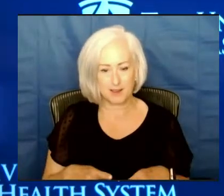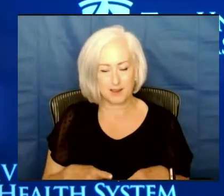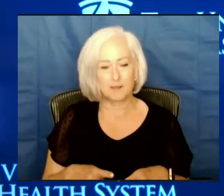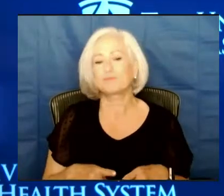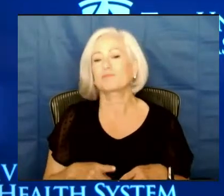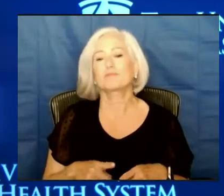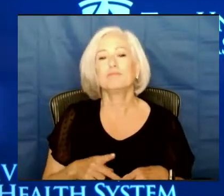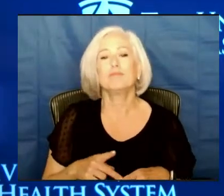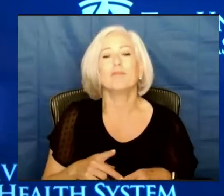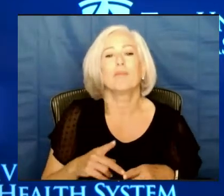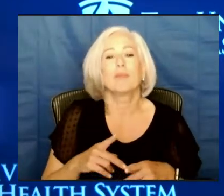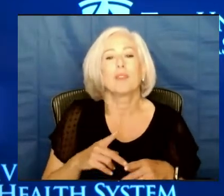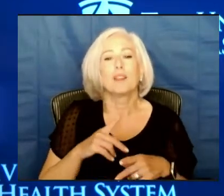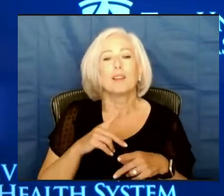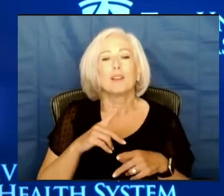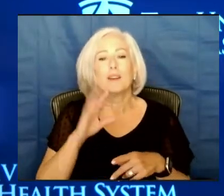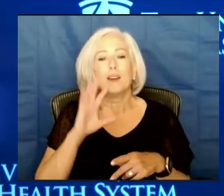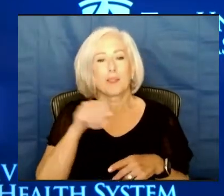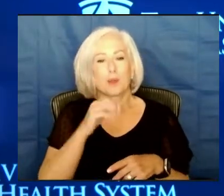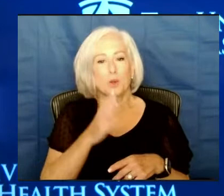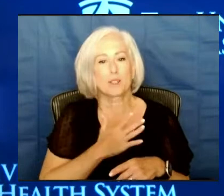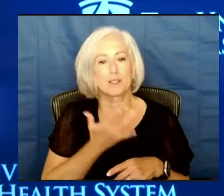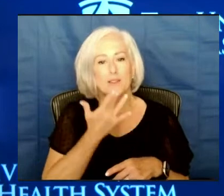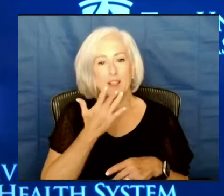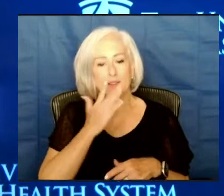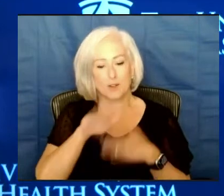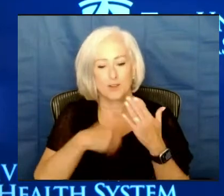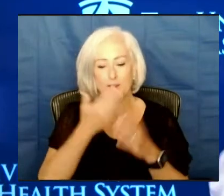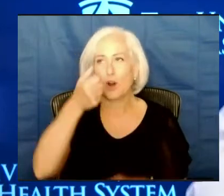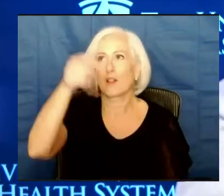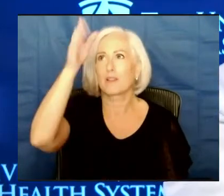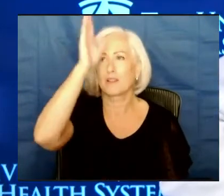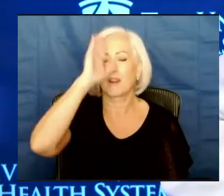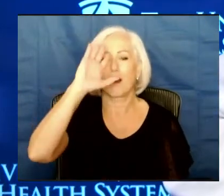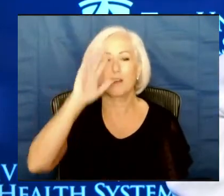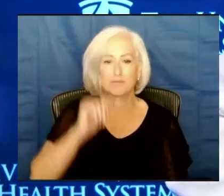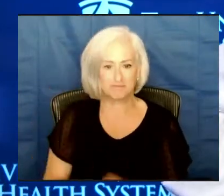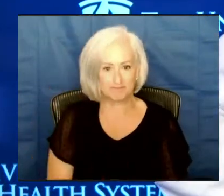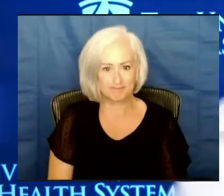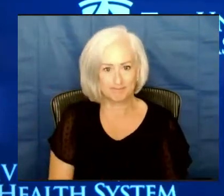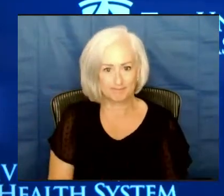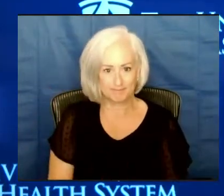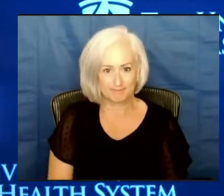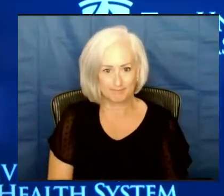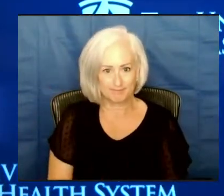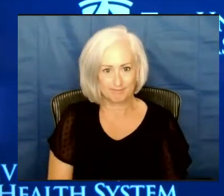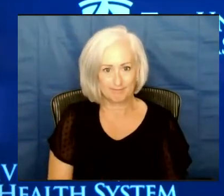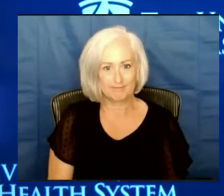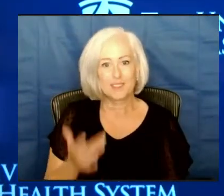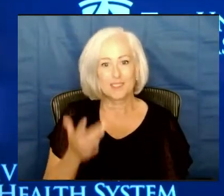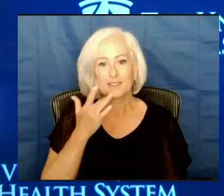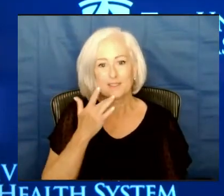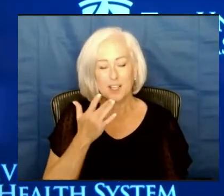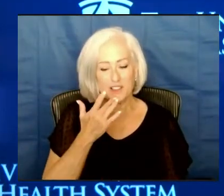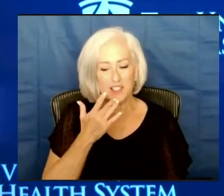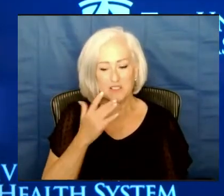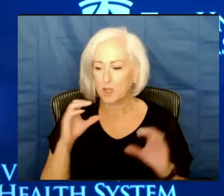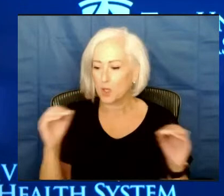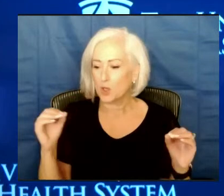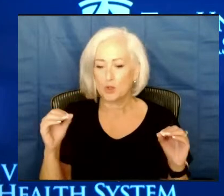and the gracious favor of Almighty God. Grace. Unmerited favor. Unmerited